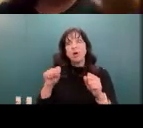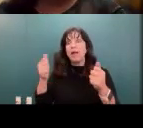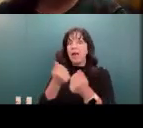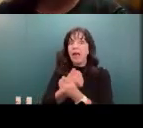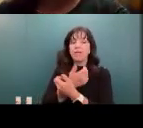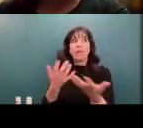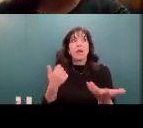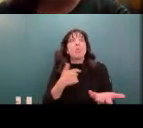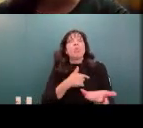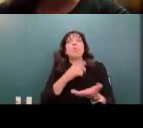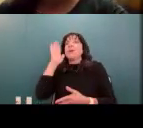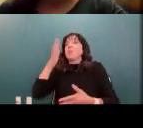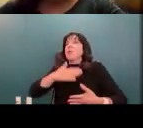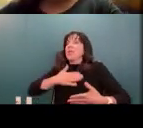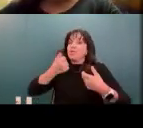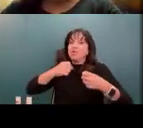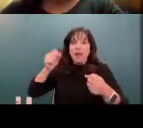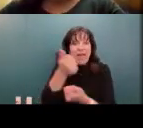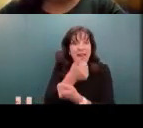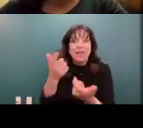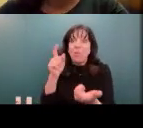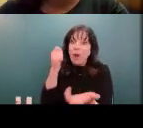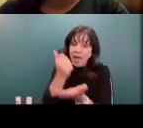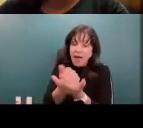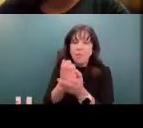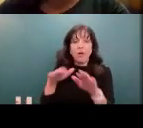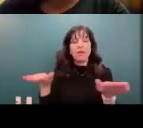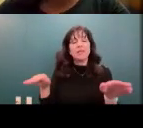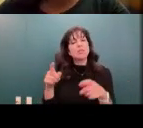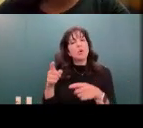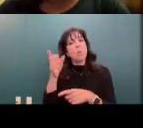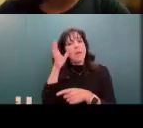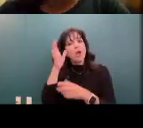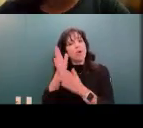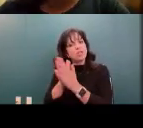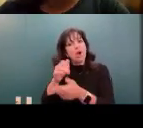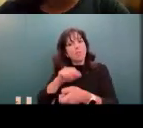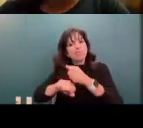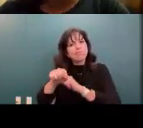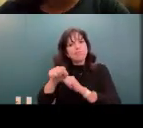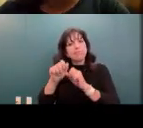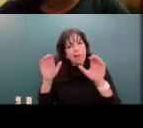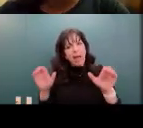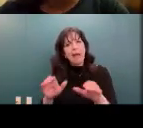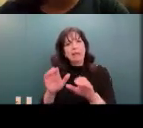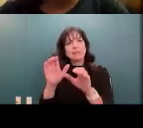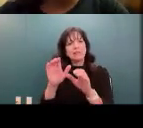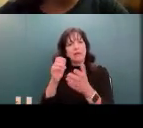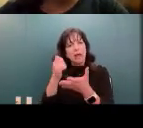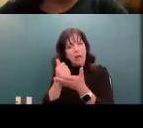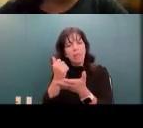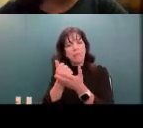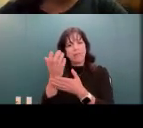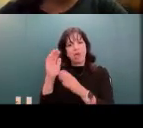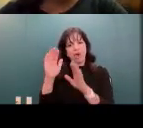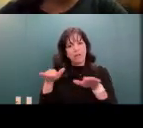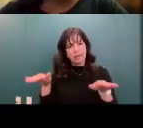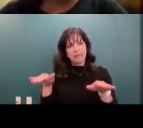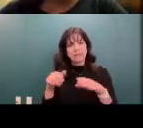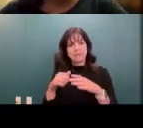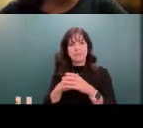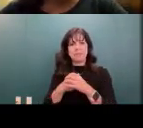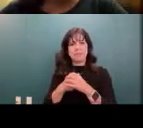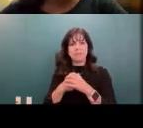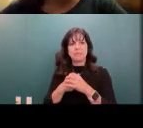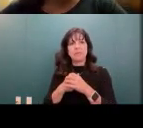like, we will try anything. We just want to help our kids. So they're very active in helping their kids.